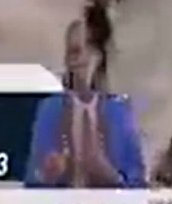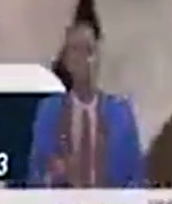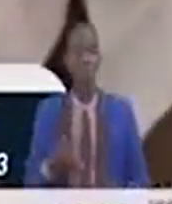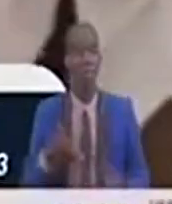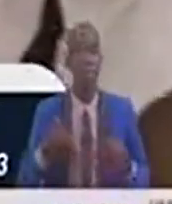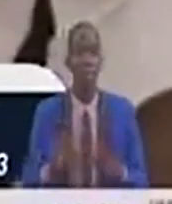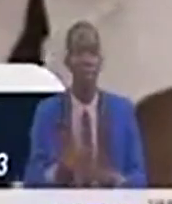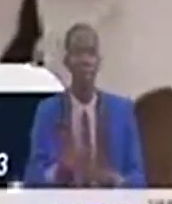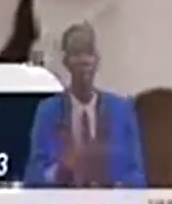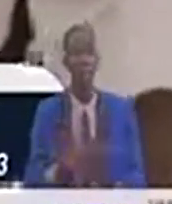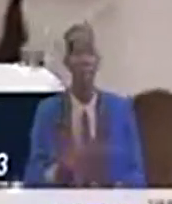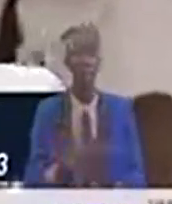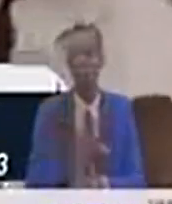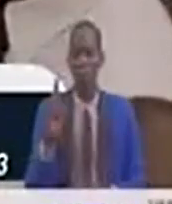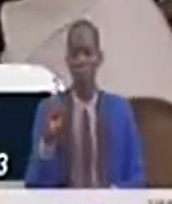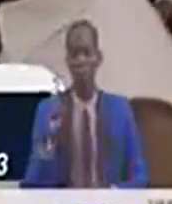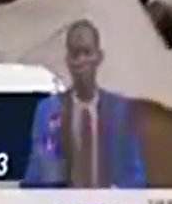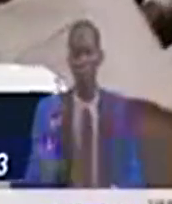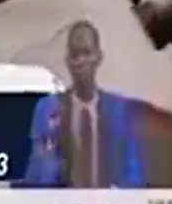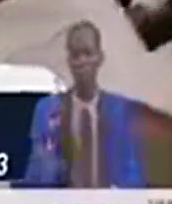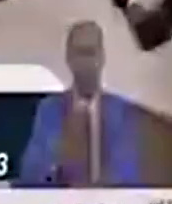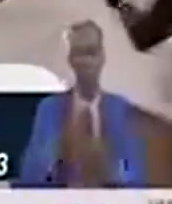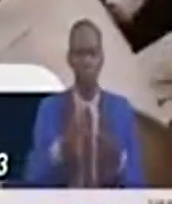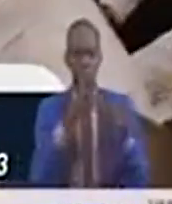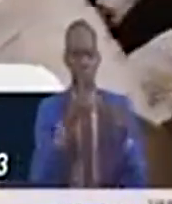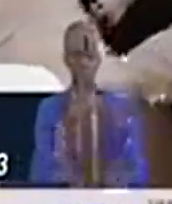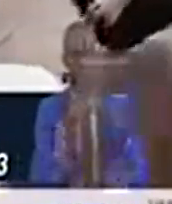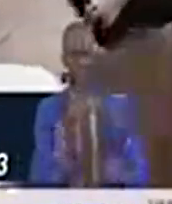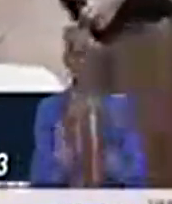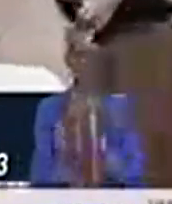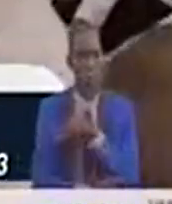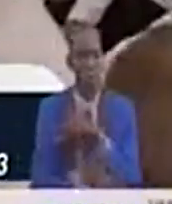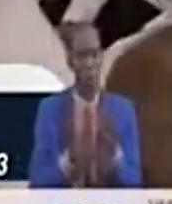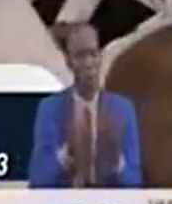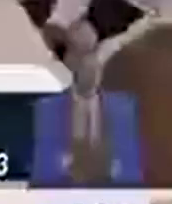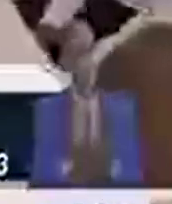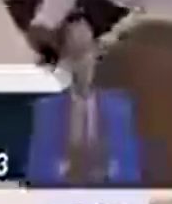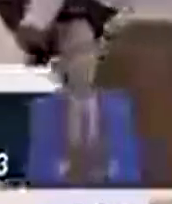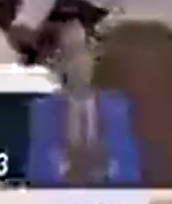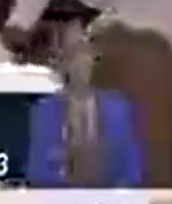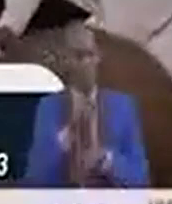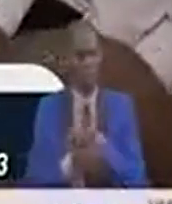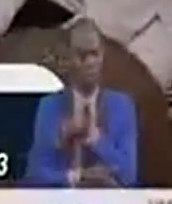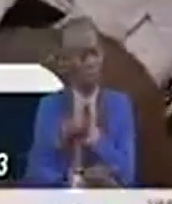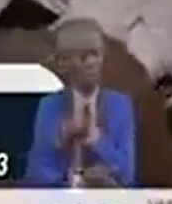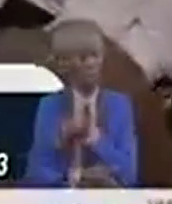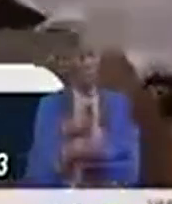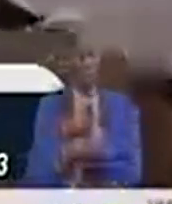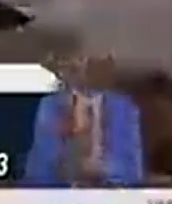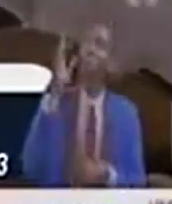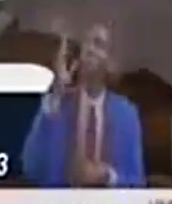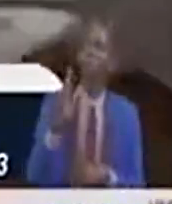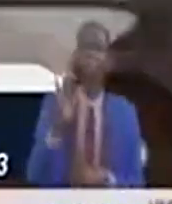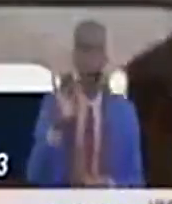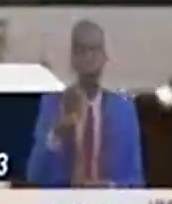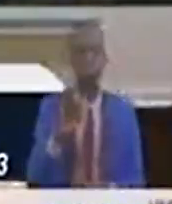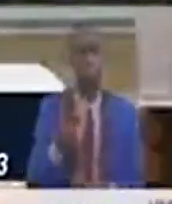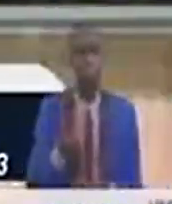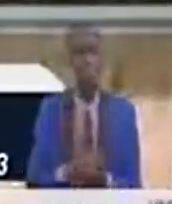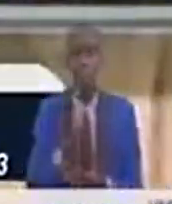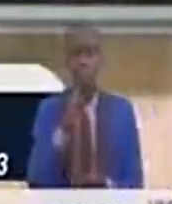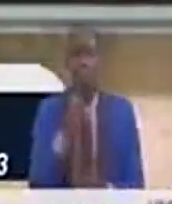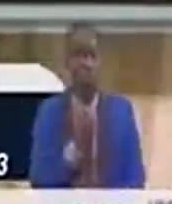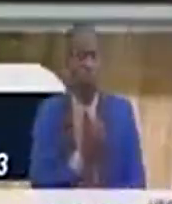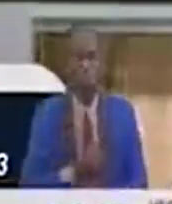man say when he is tempted, I am tempted of God. That's the regrettable statement,